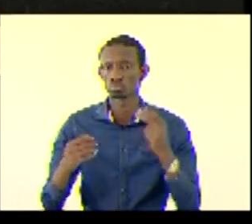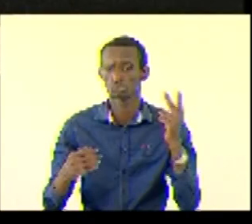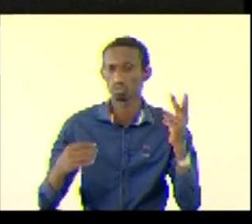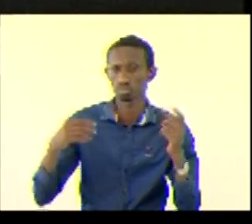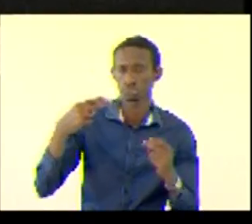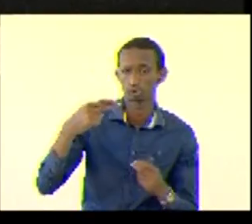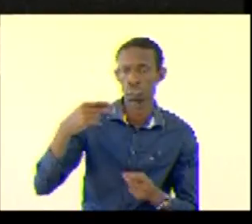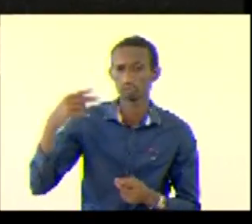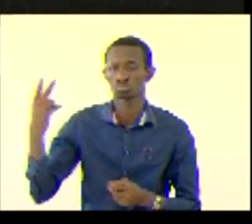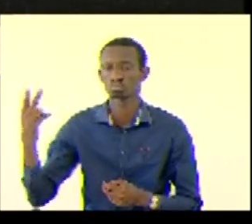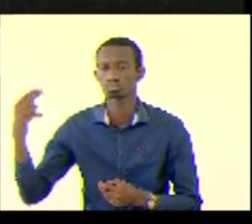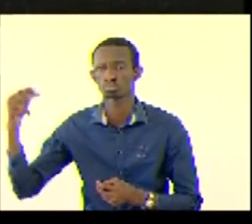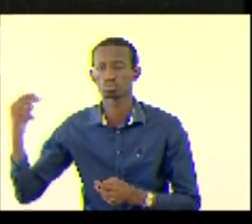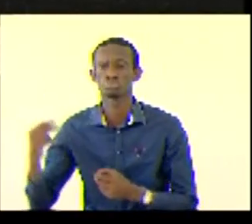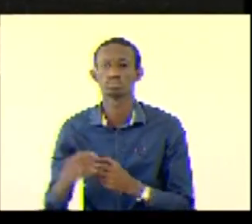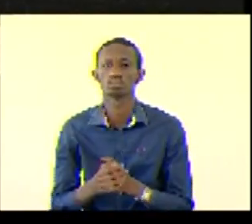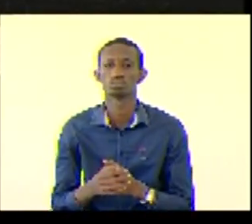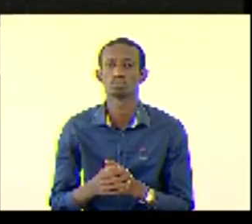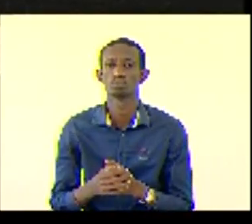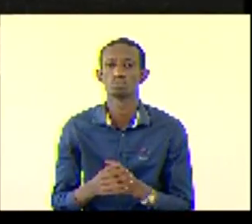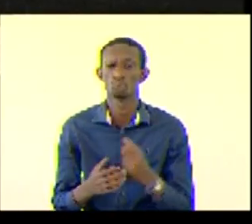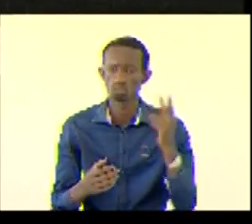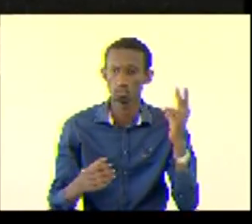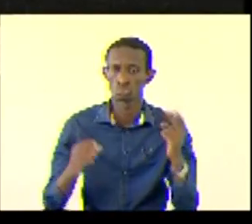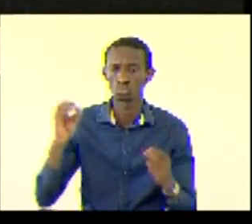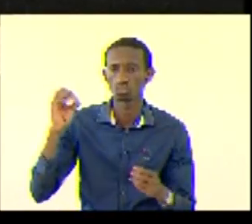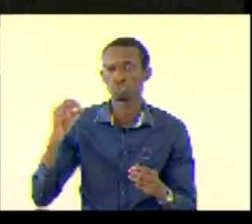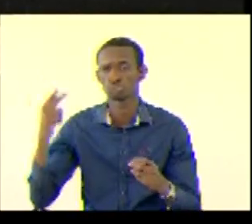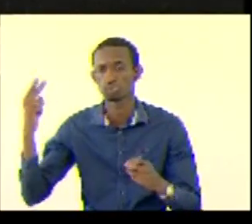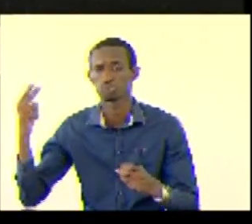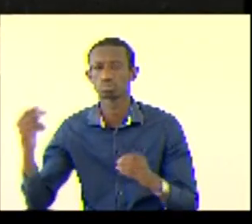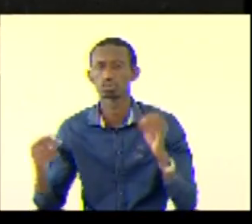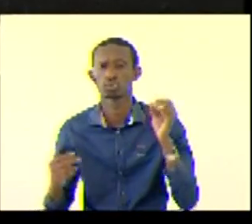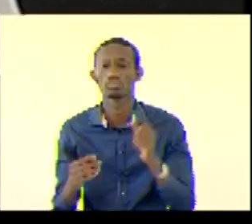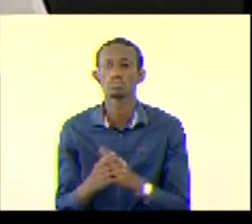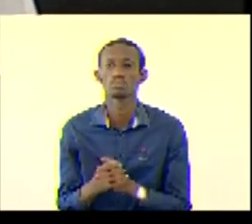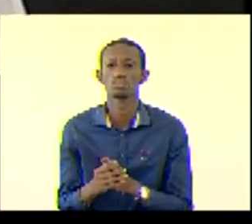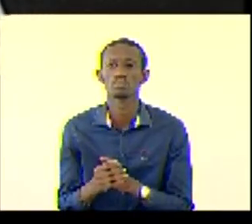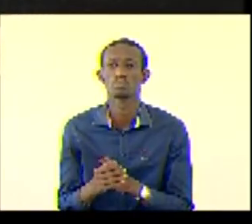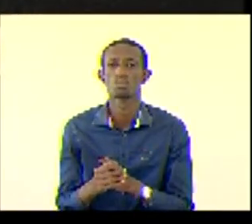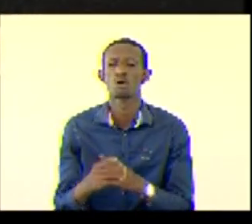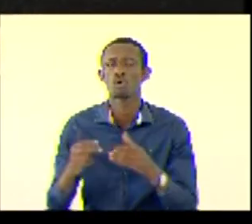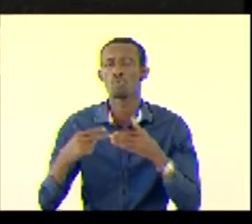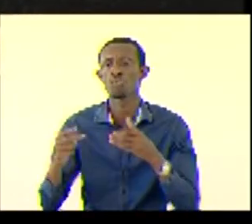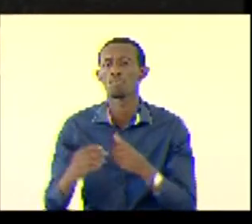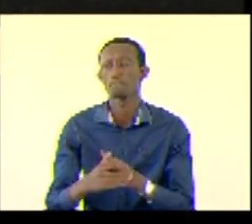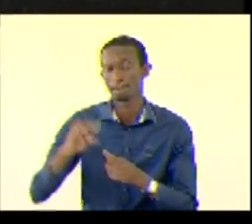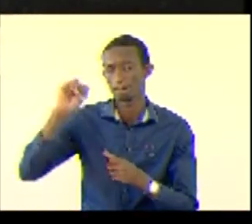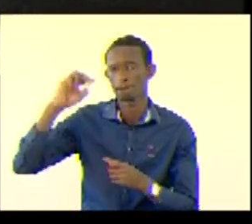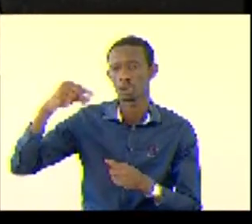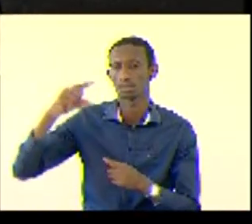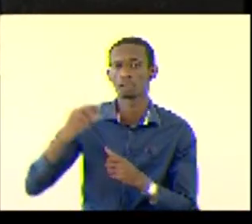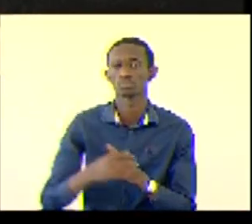plus the oxygen gas. Manganese 4 oxide. Manganese 4 oxide. So that is the oxygen,